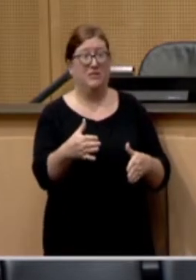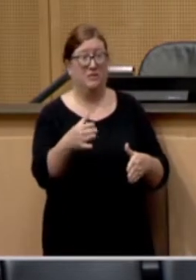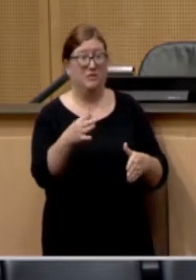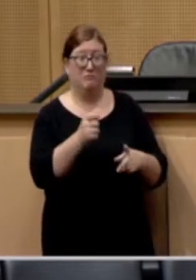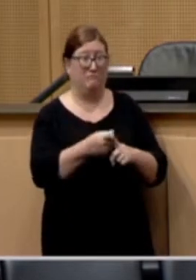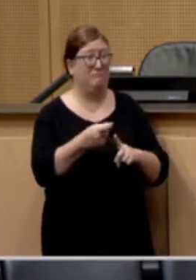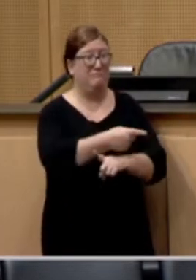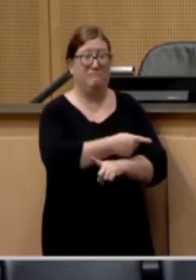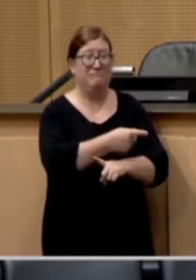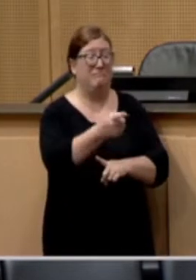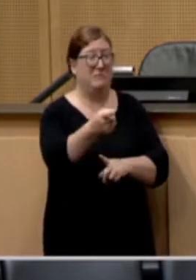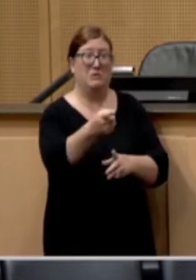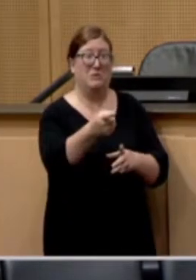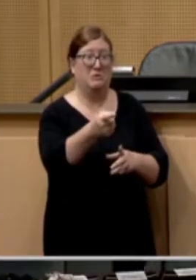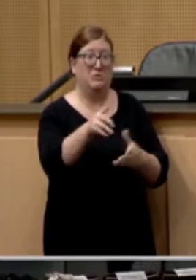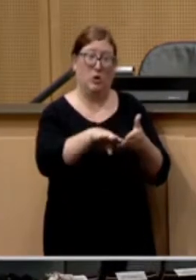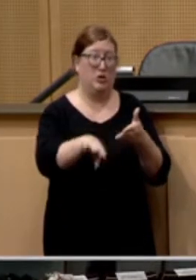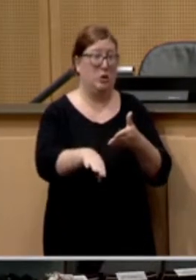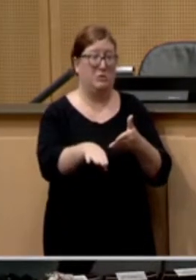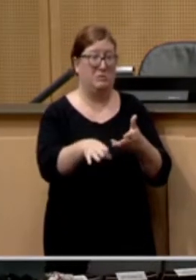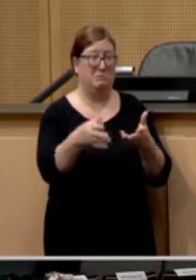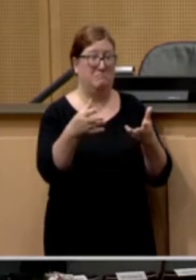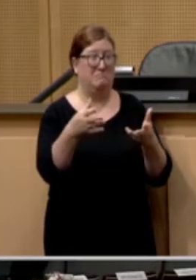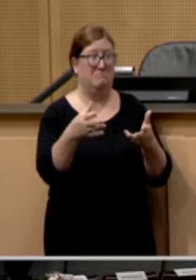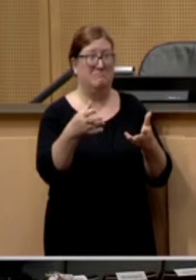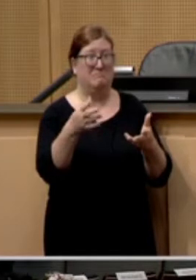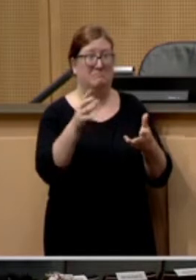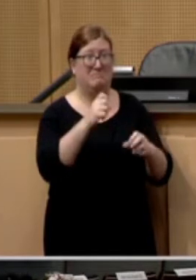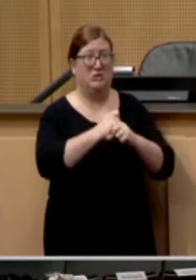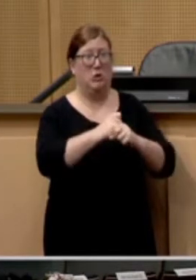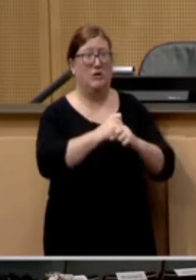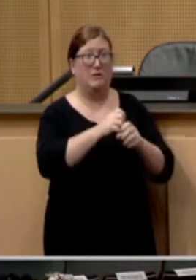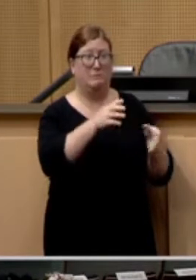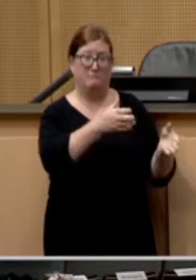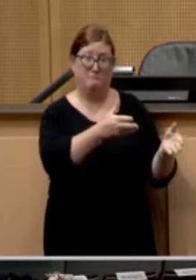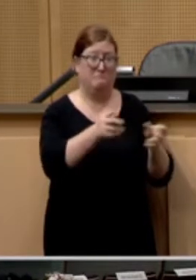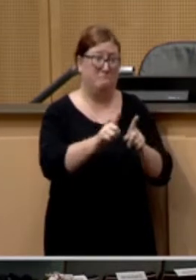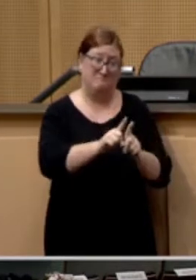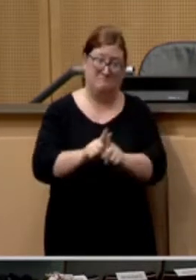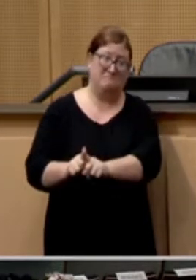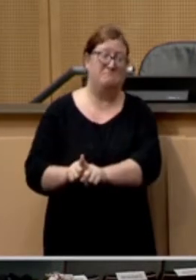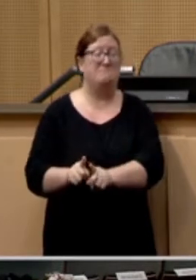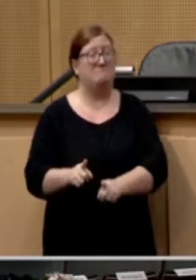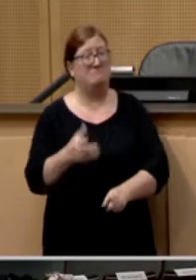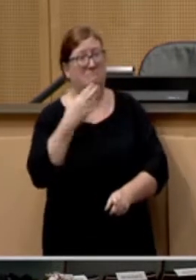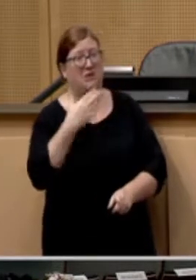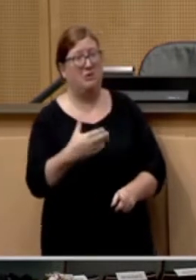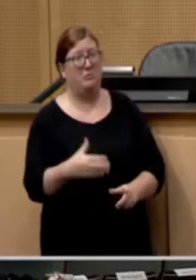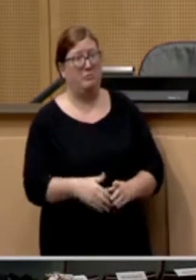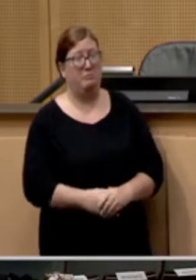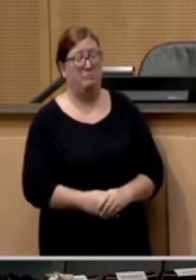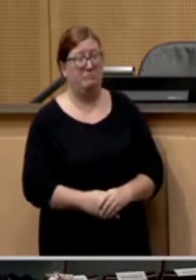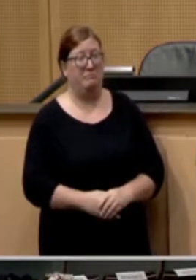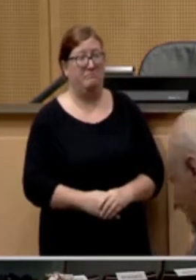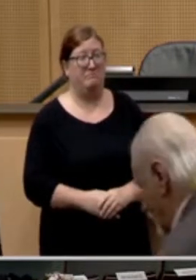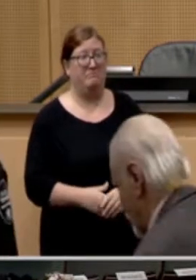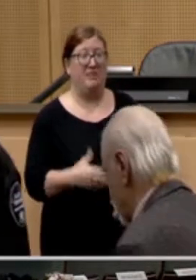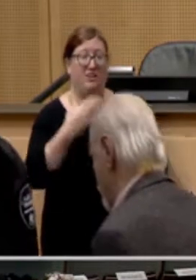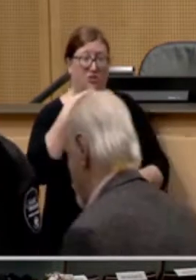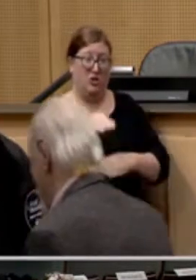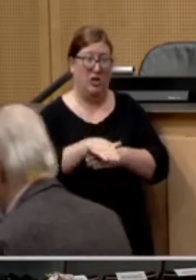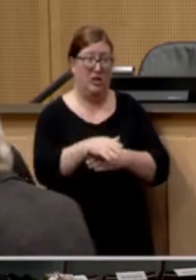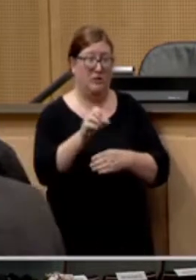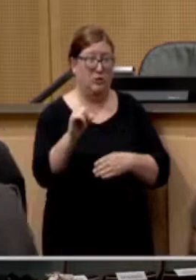and be disruptive. So you are excused, sir. Please, security, escort him out. Thank you. Yes, sir. Okay. Have a good night, sir.